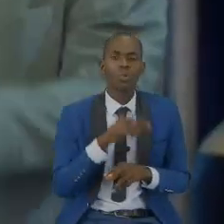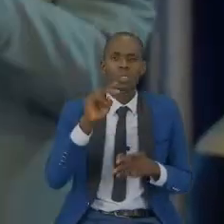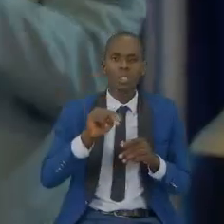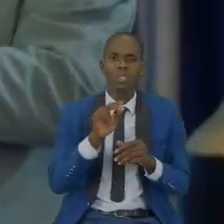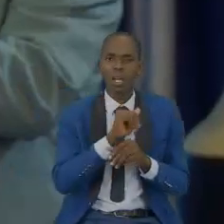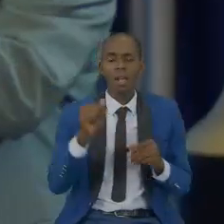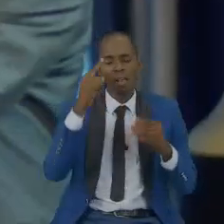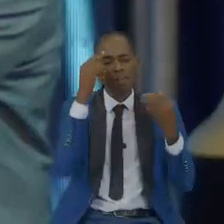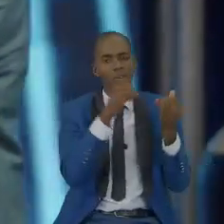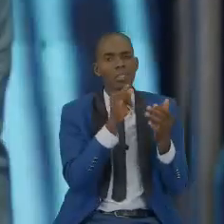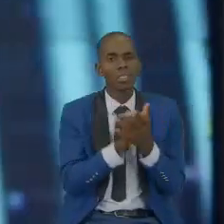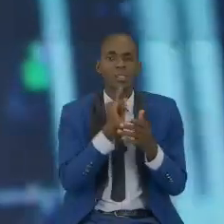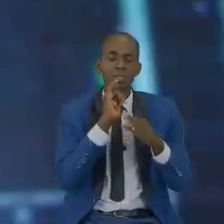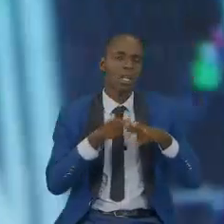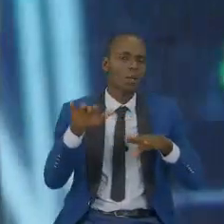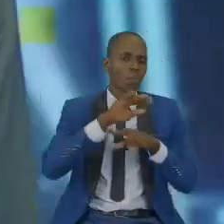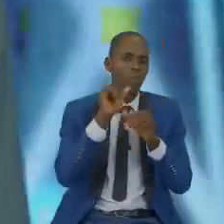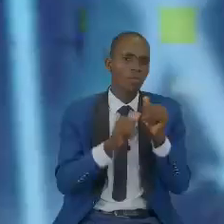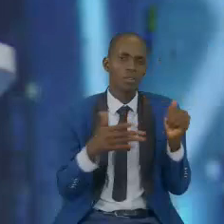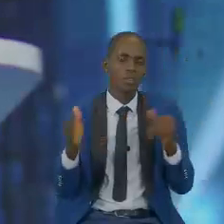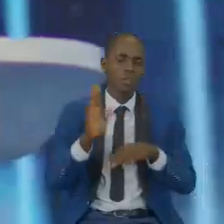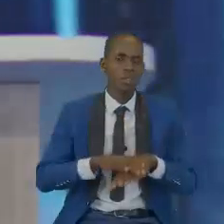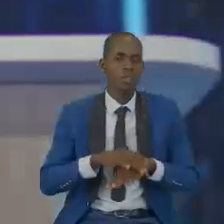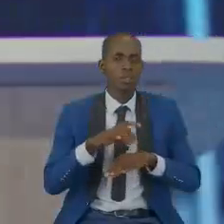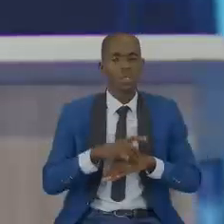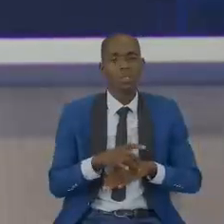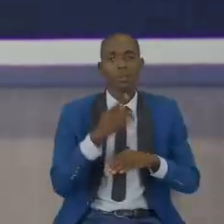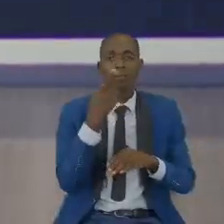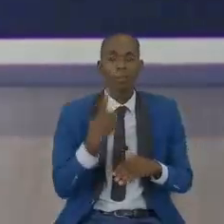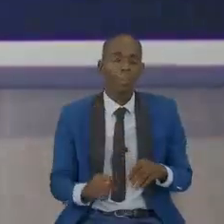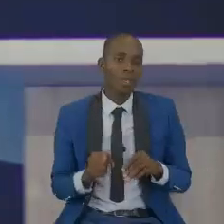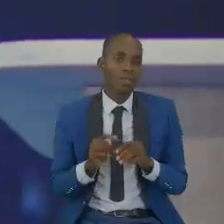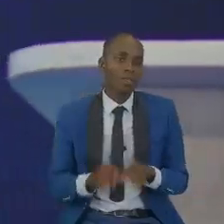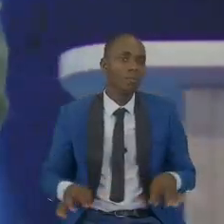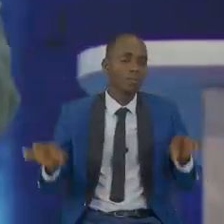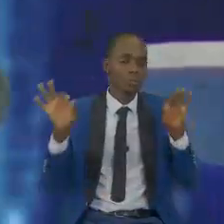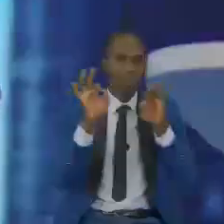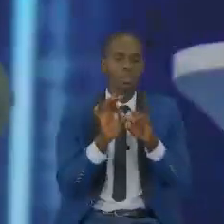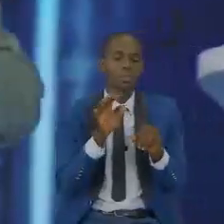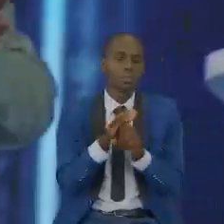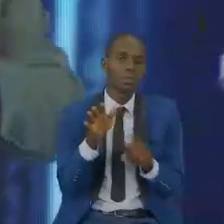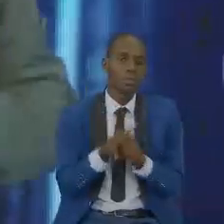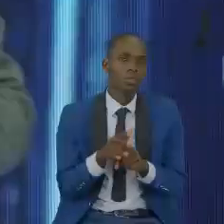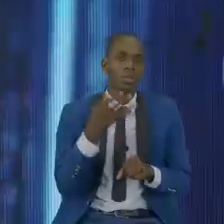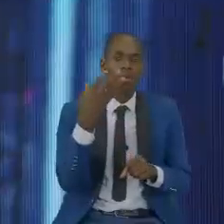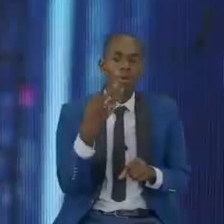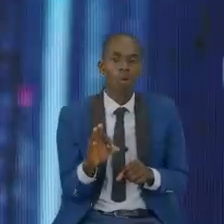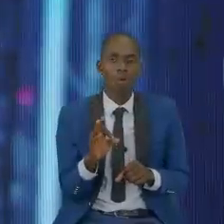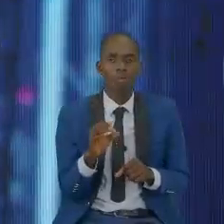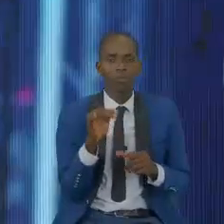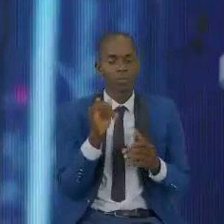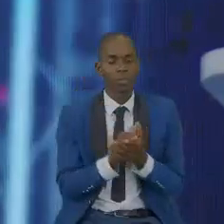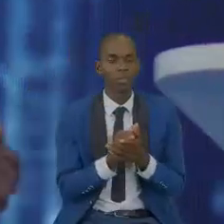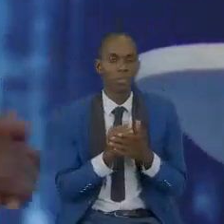everything here on earth. The fundamental sufficiency of surpassing